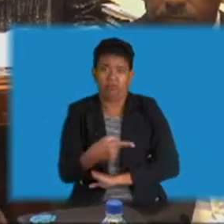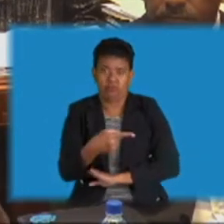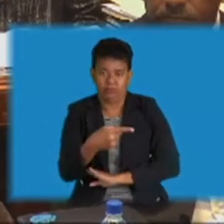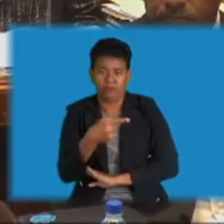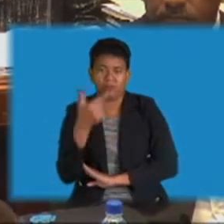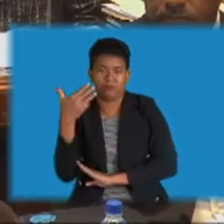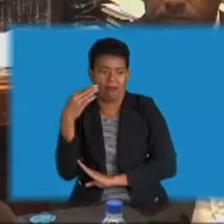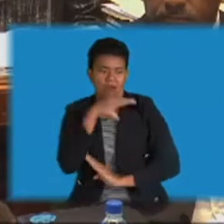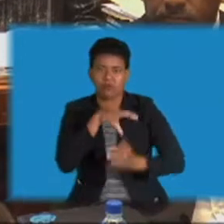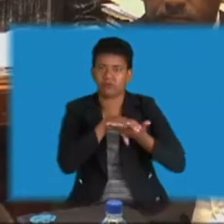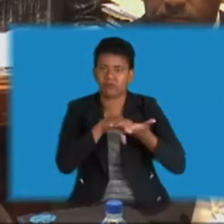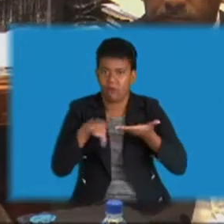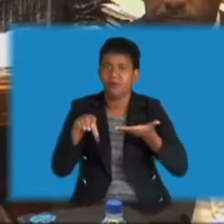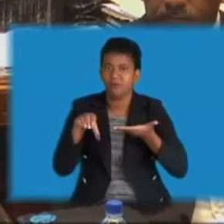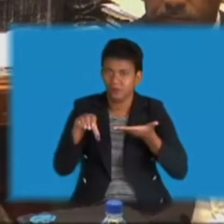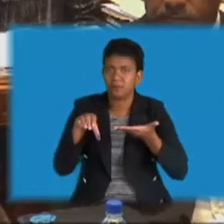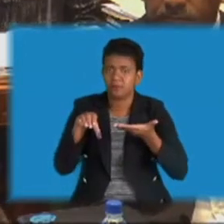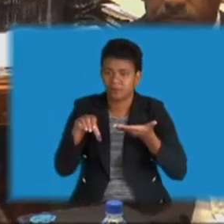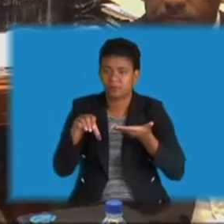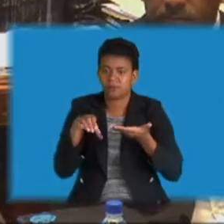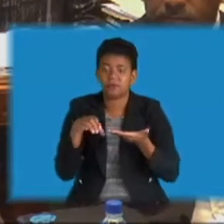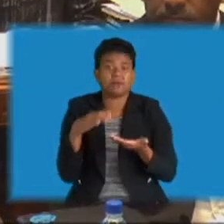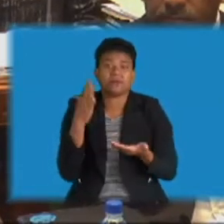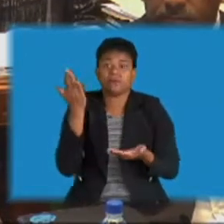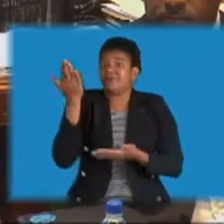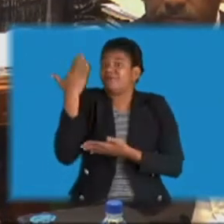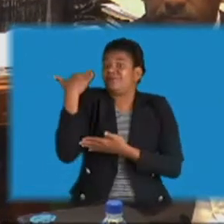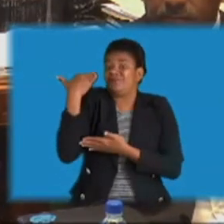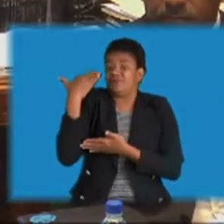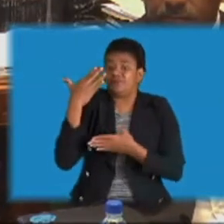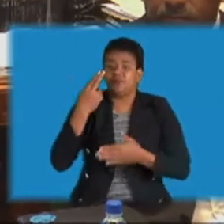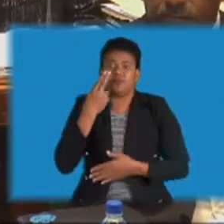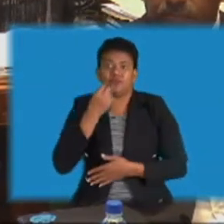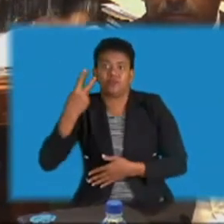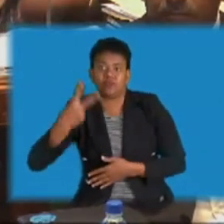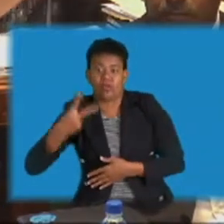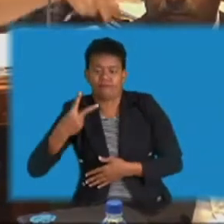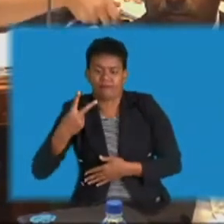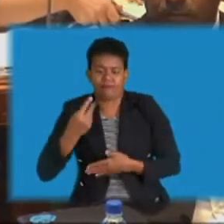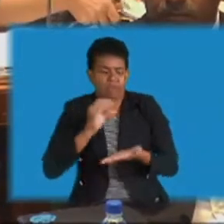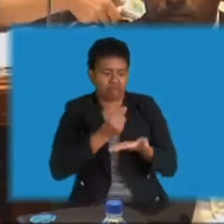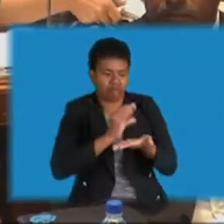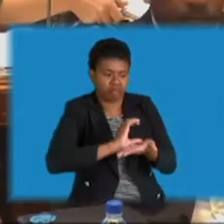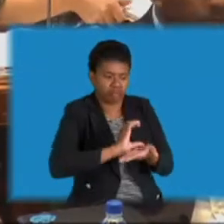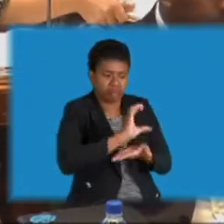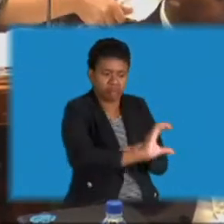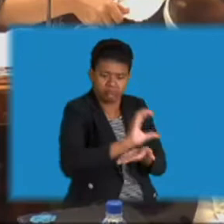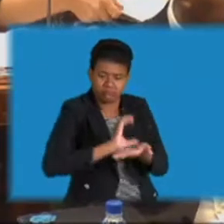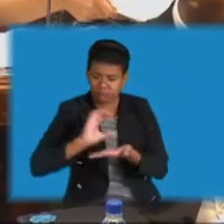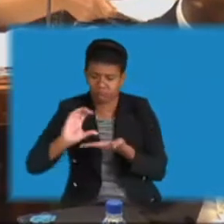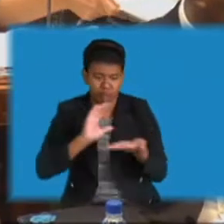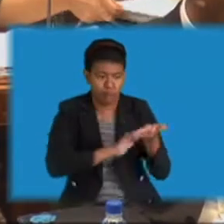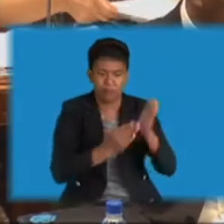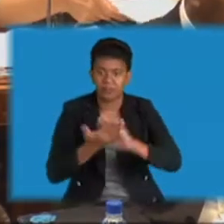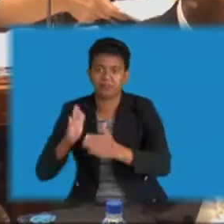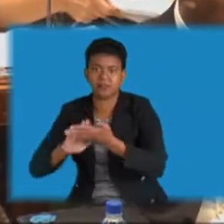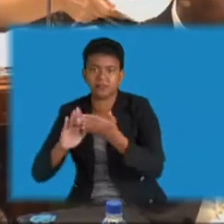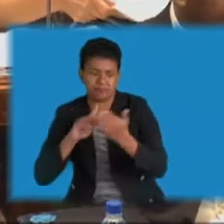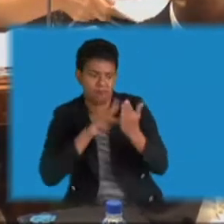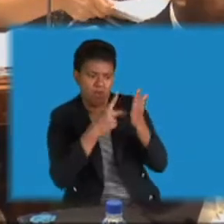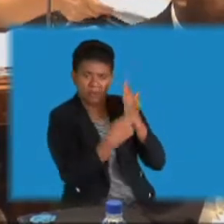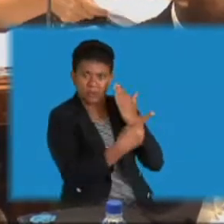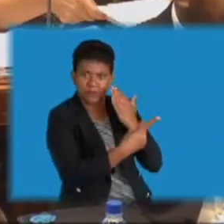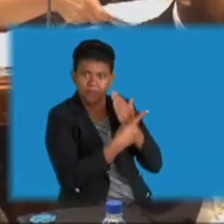$1,662,966.32 since 2012 for investing in community-based projects, which may include